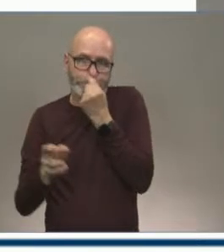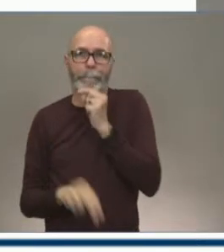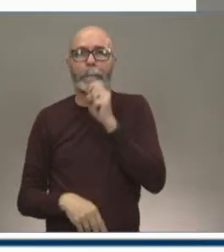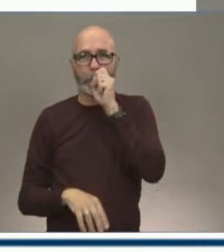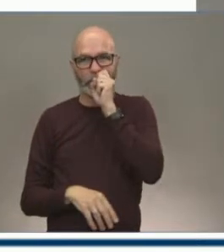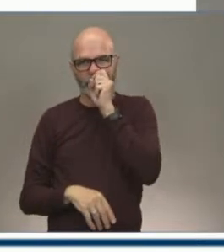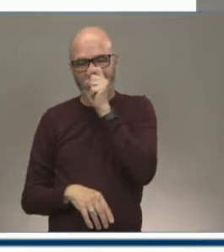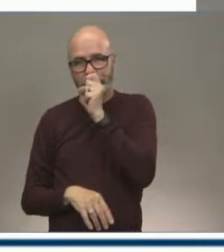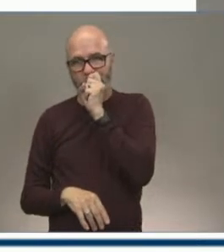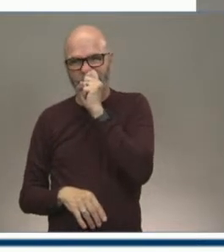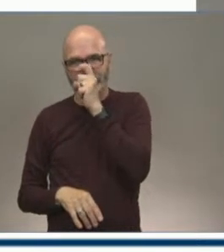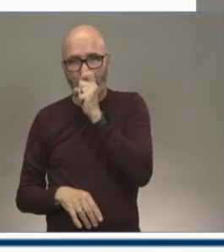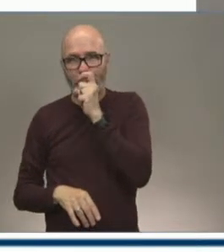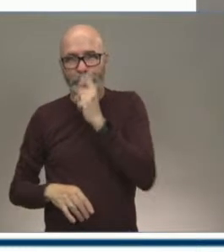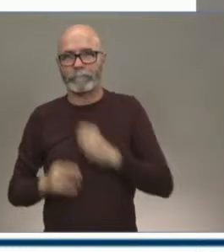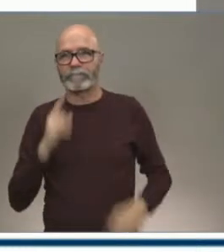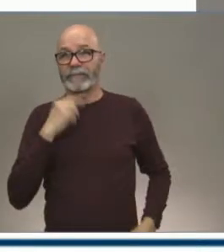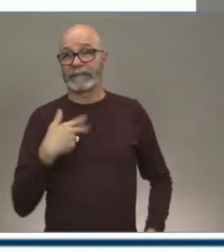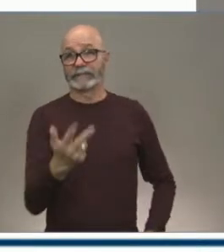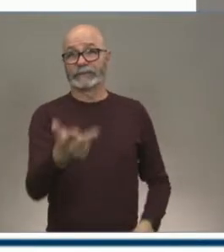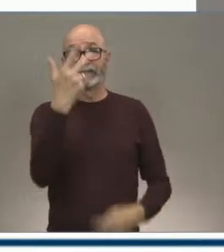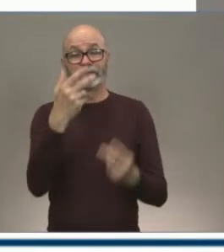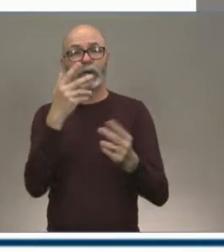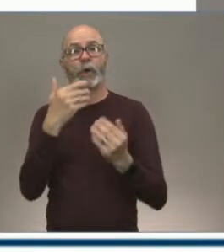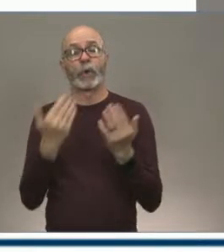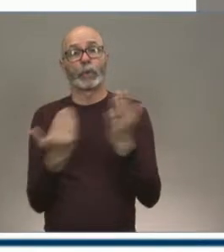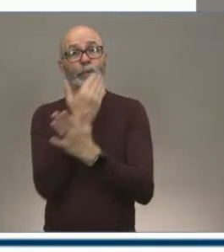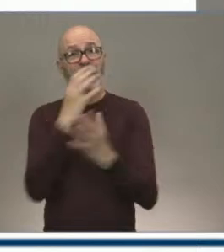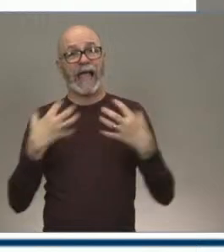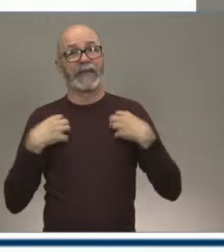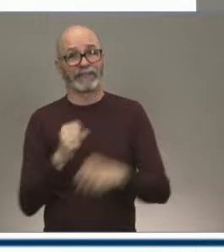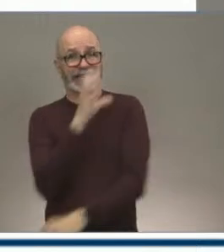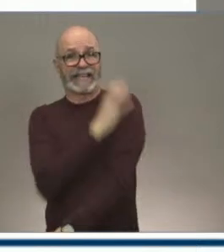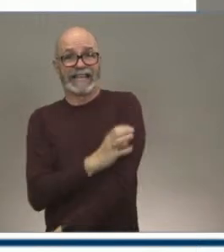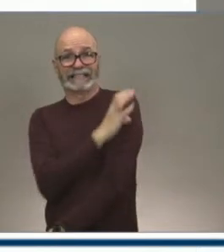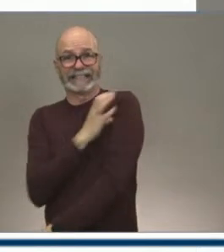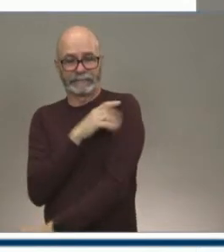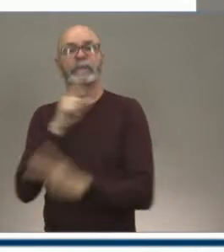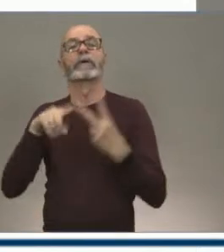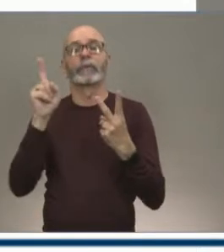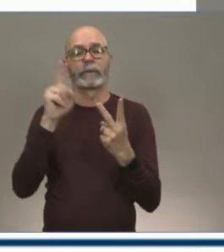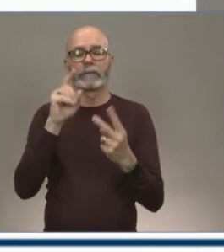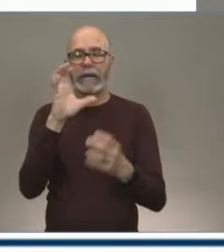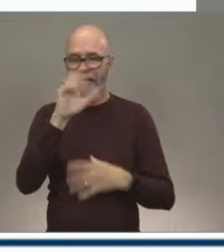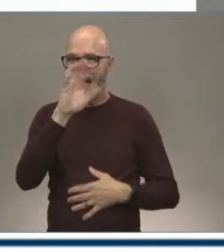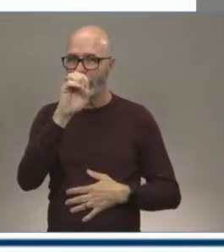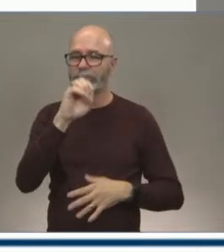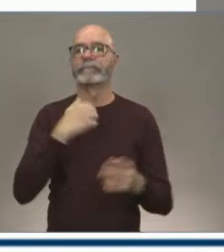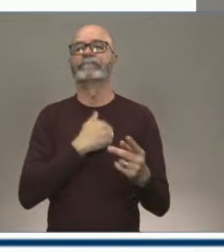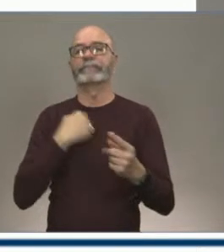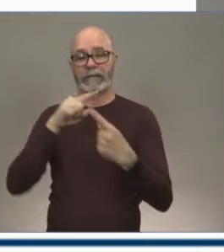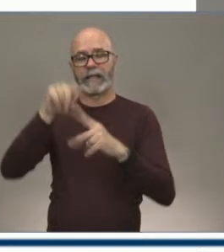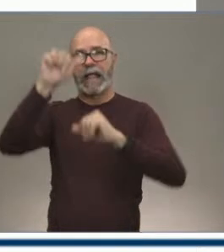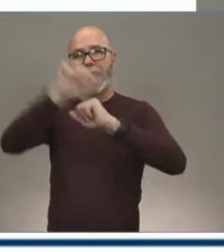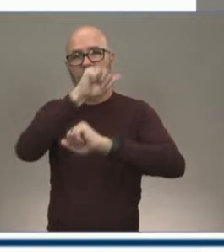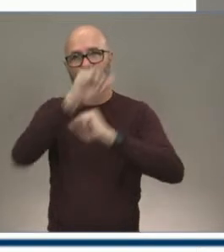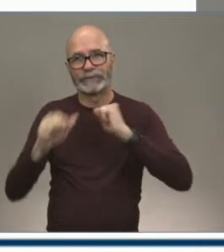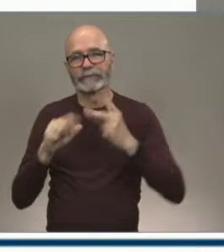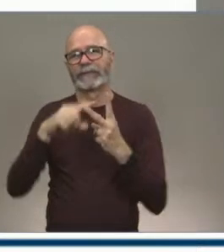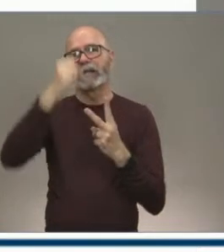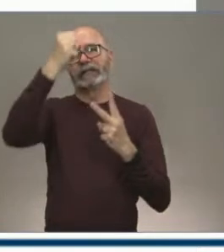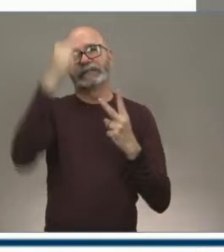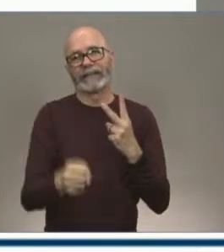also launching this week at St. Martha's Regional Hospital in Antigonish, South Shore Regional Hospital in Bridgewater, and Cumberland